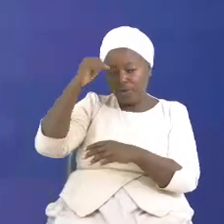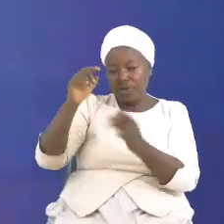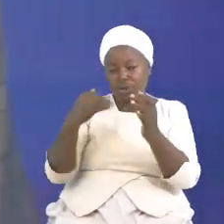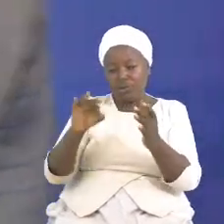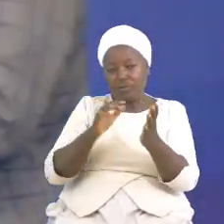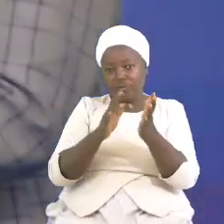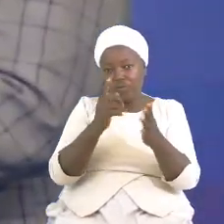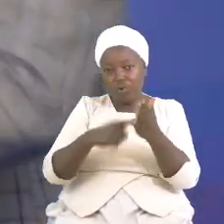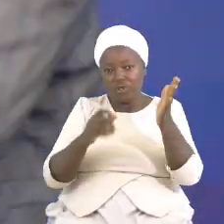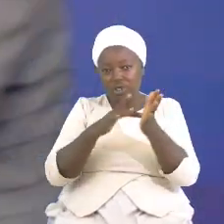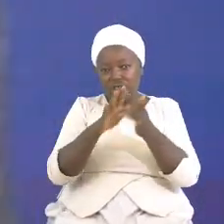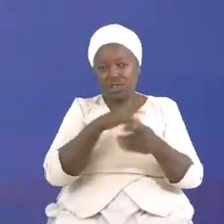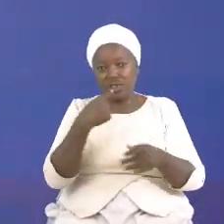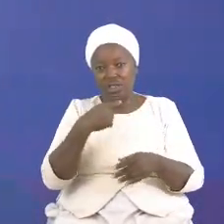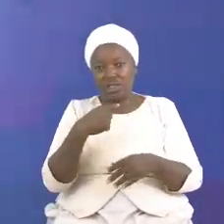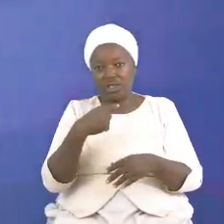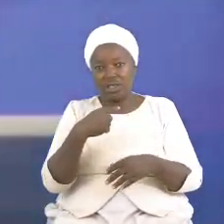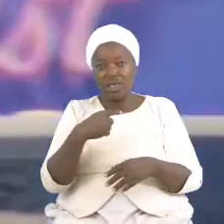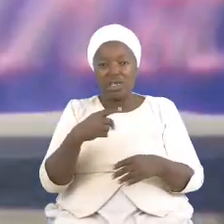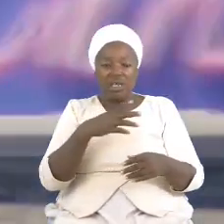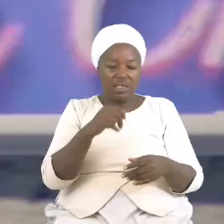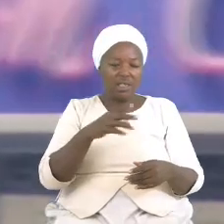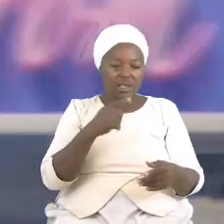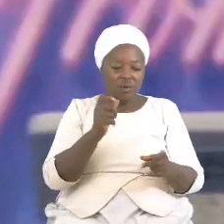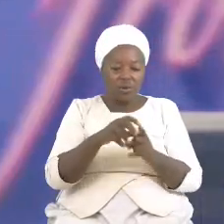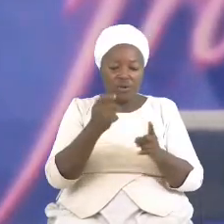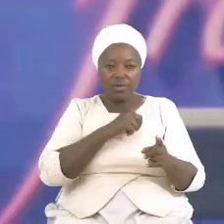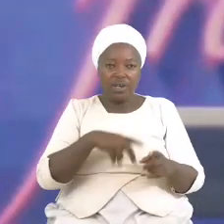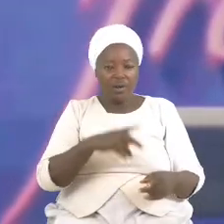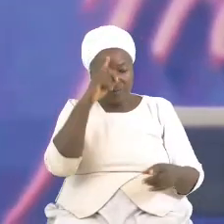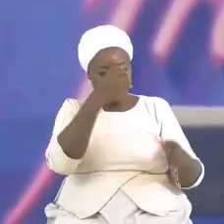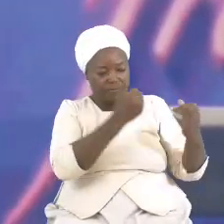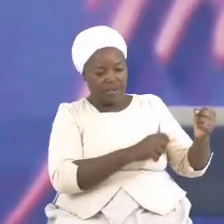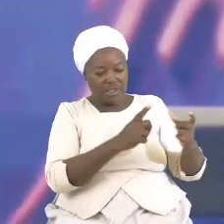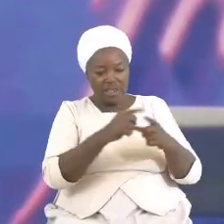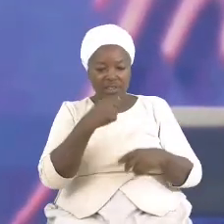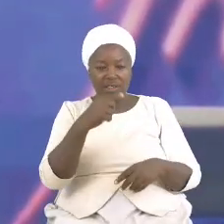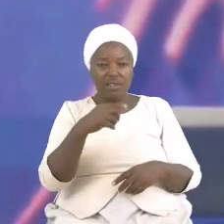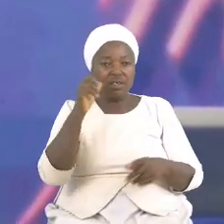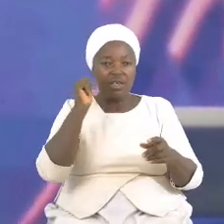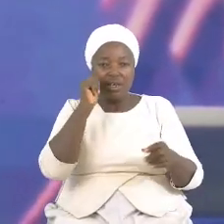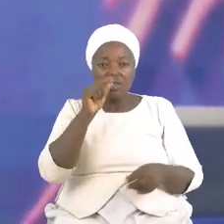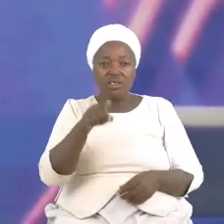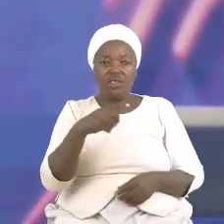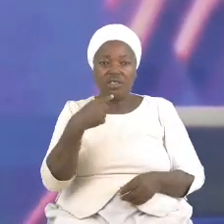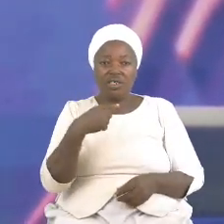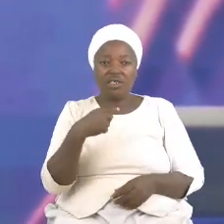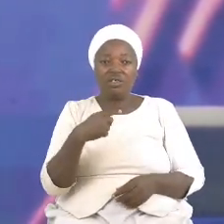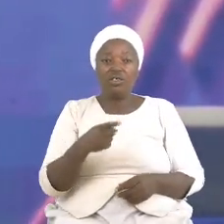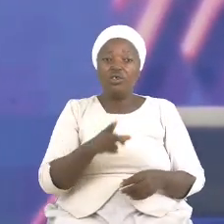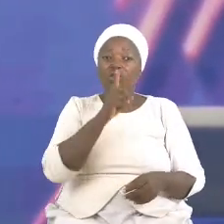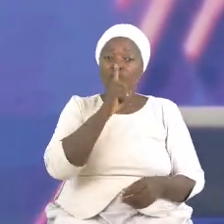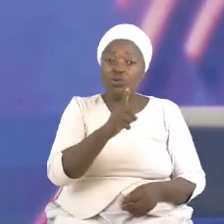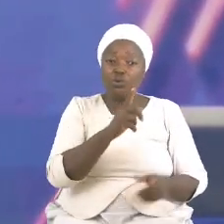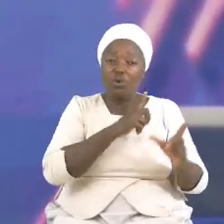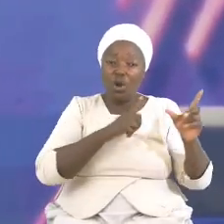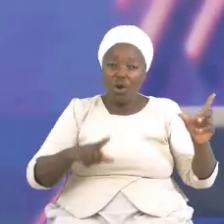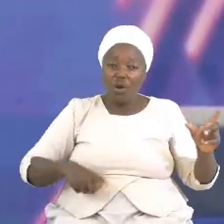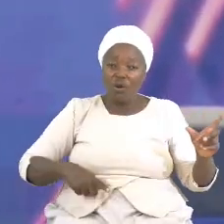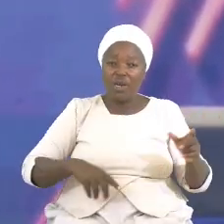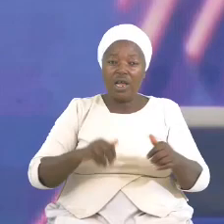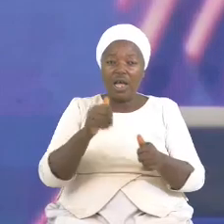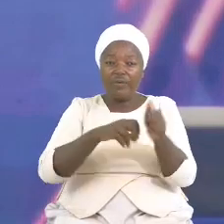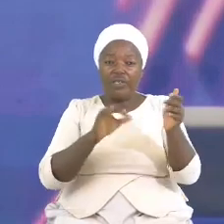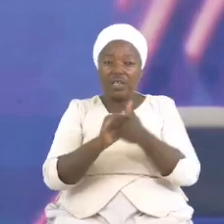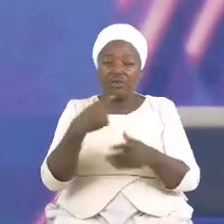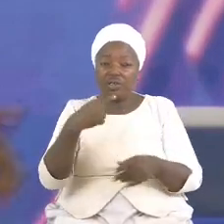the Lord. Faith, and then she said, truth, Lord. She said, everything you say, I believe, I